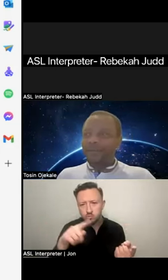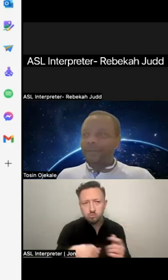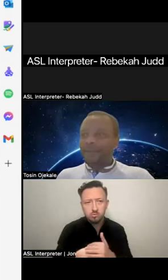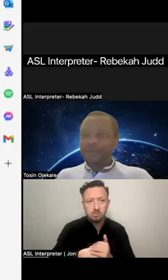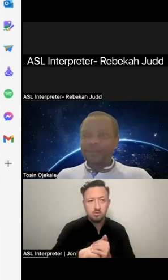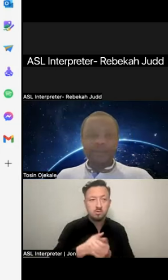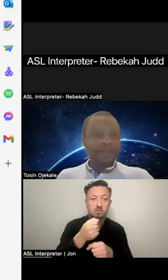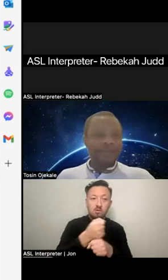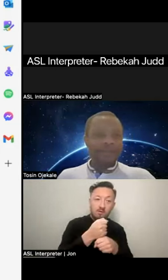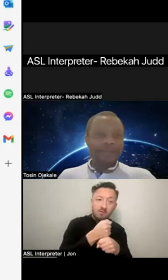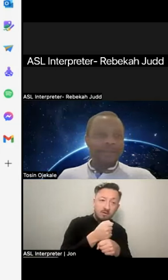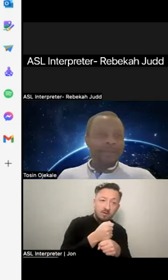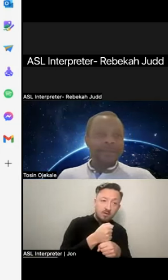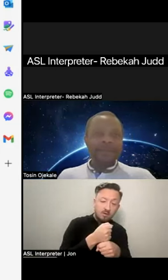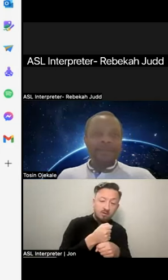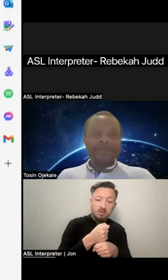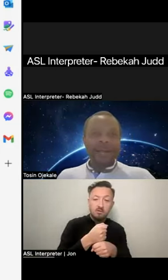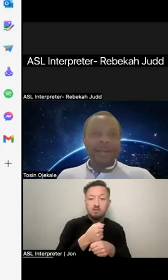Coffee,